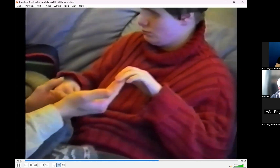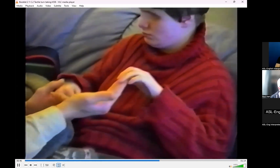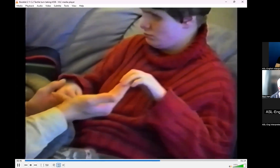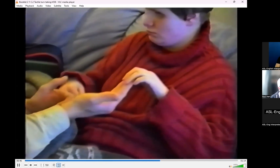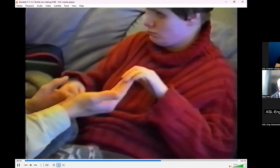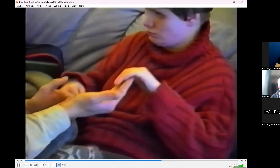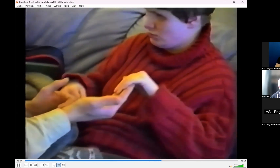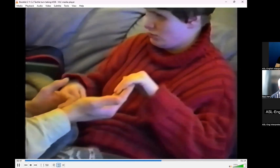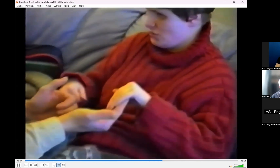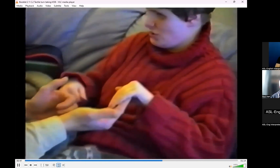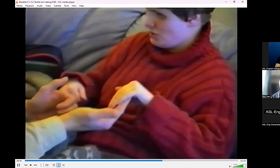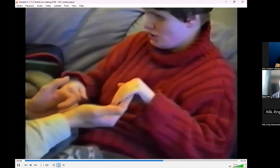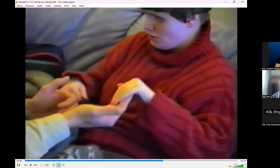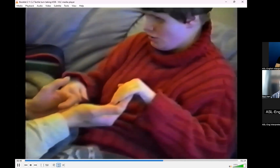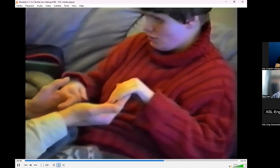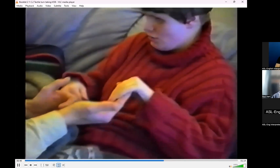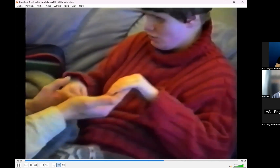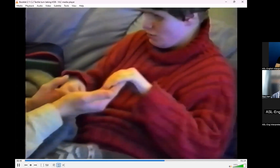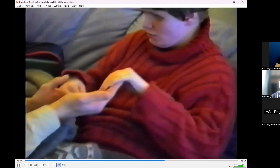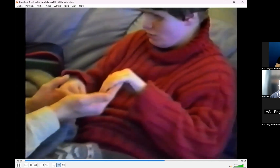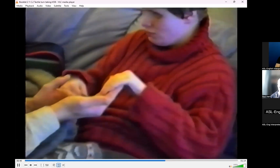Åh.